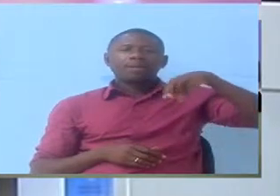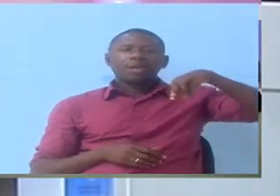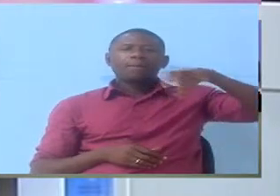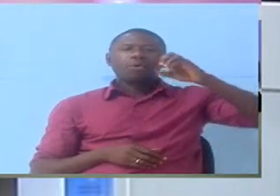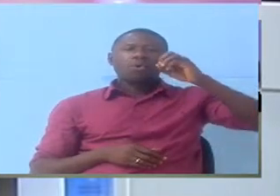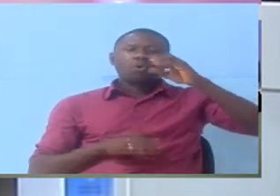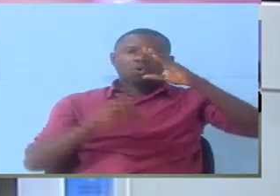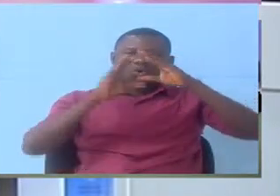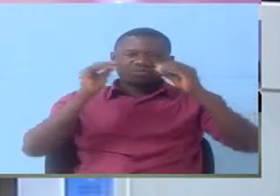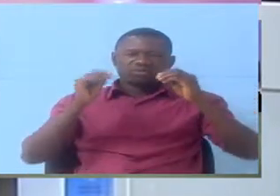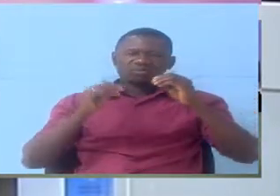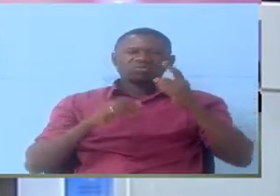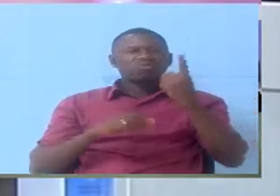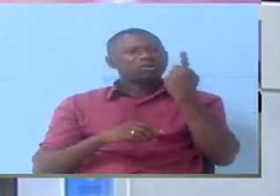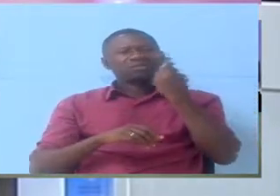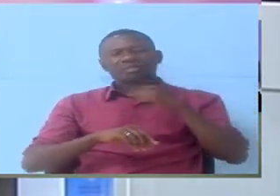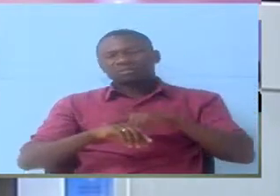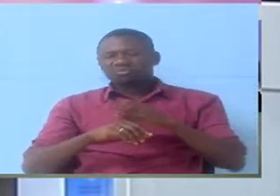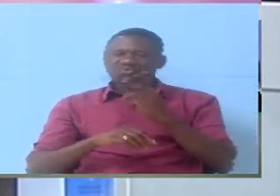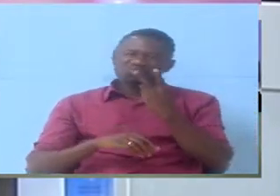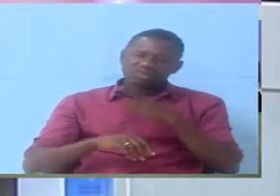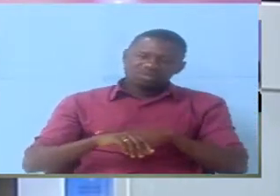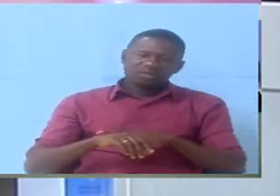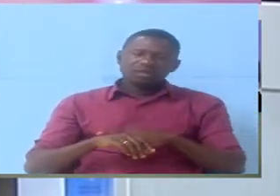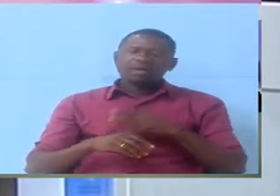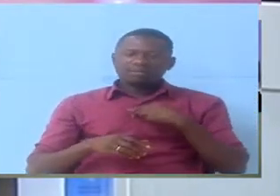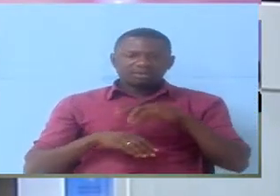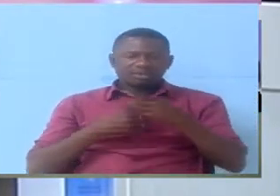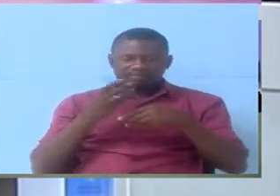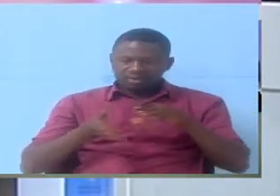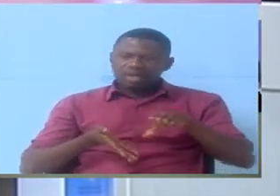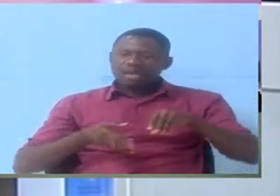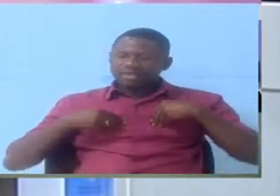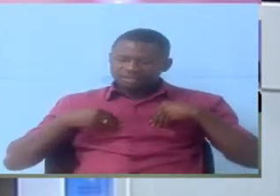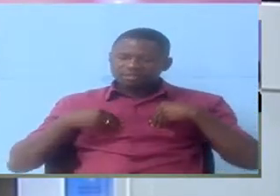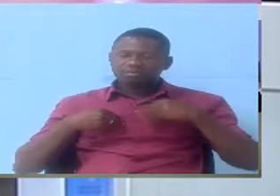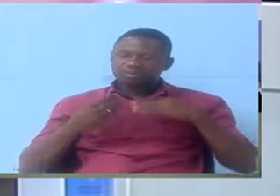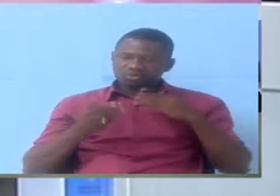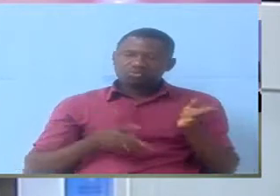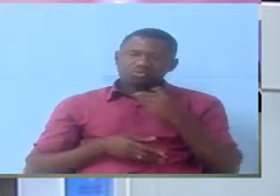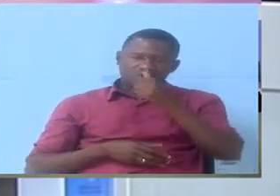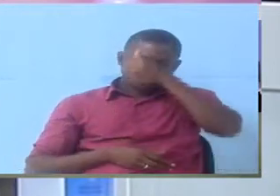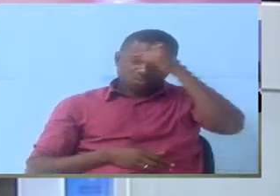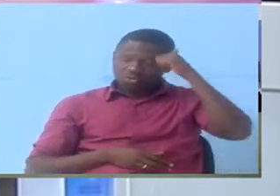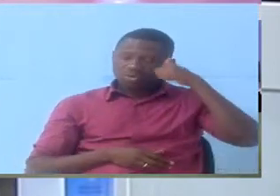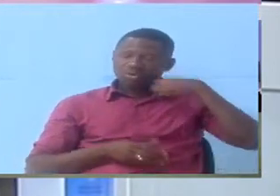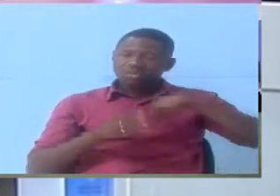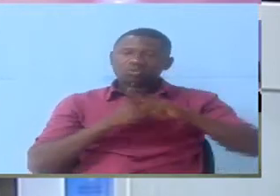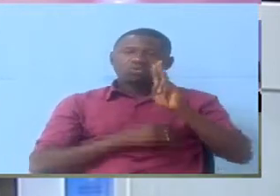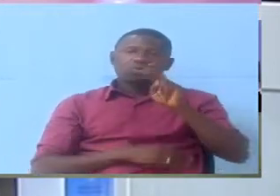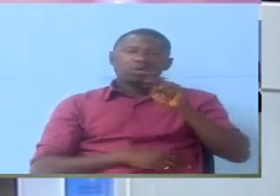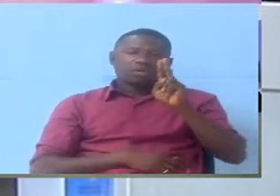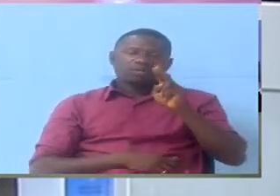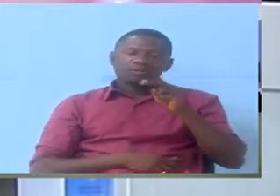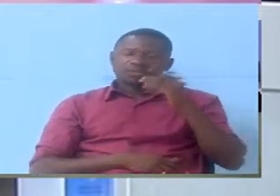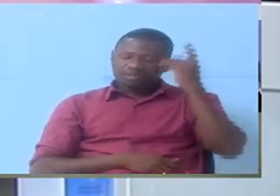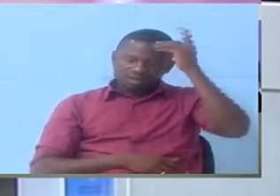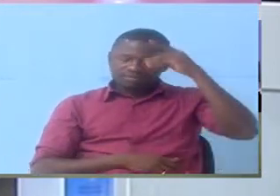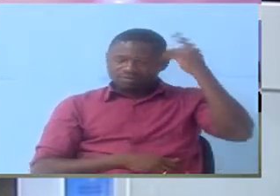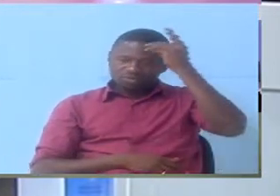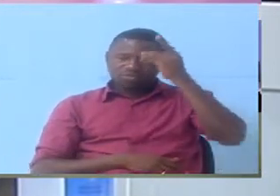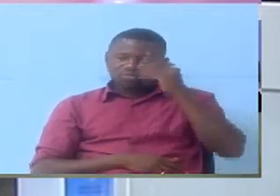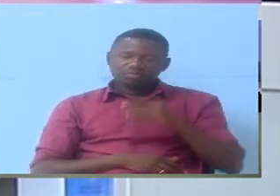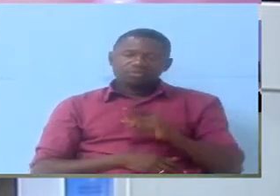sinya kilimfula. Then my request was granted on secondment. Itu inata song nao palaso purkatala. Yeah, but before